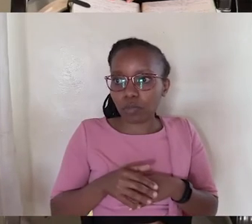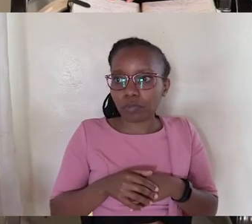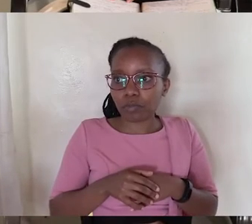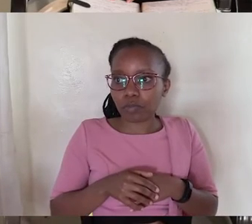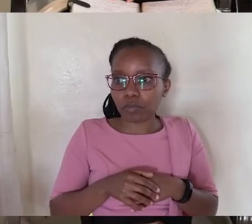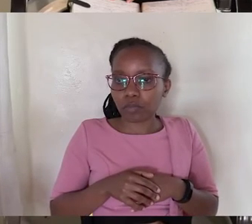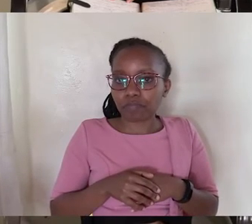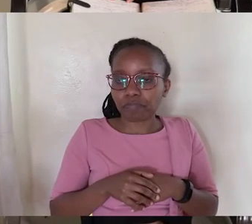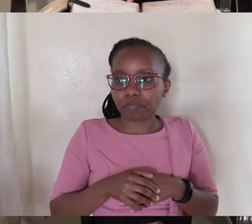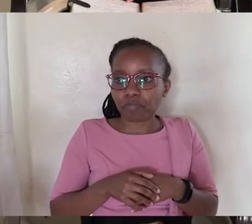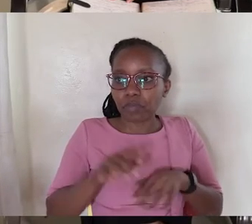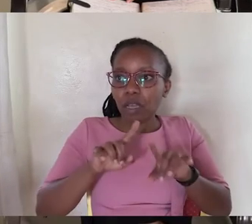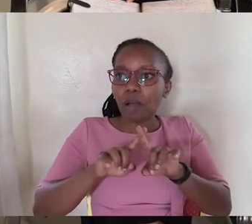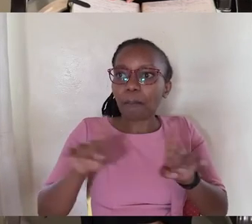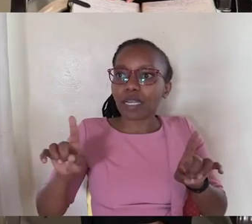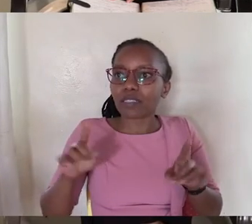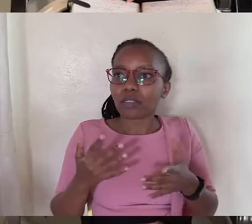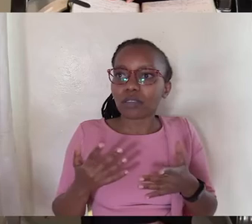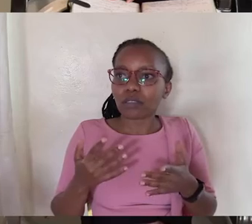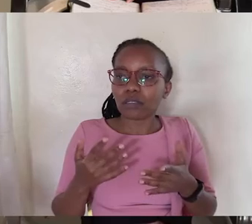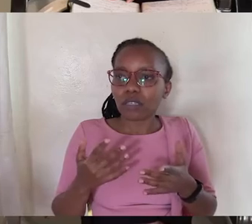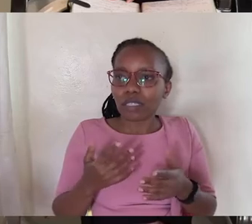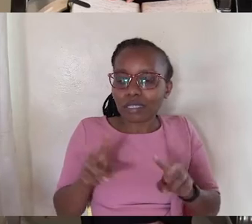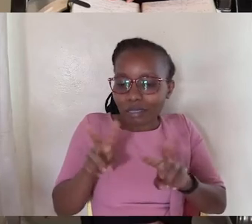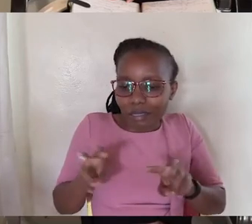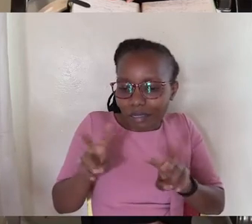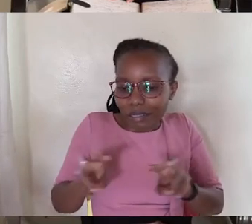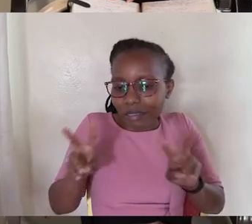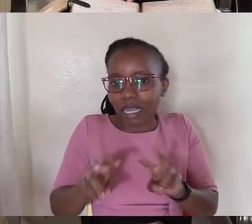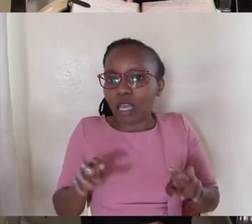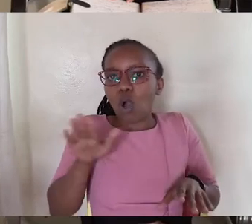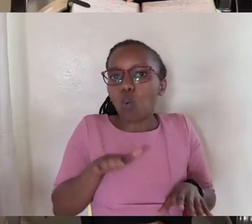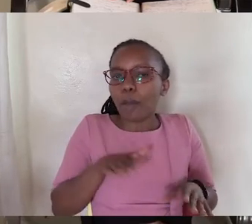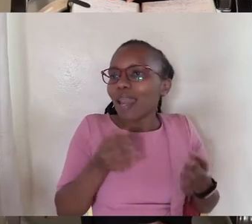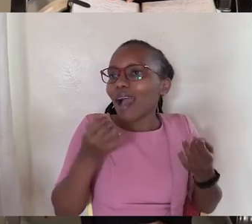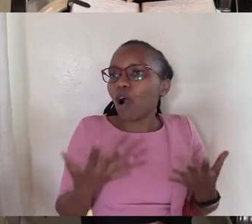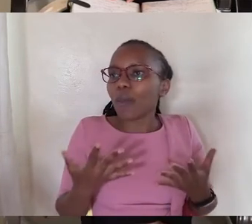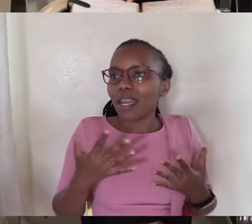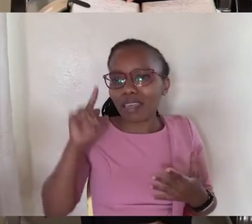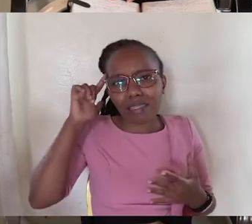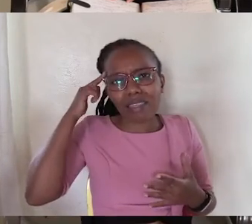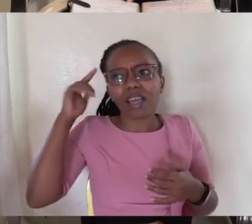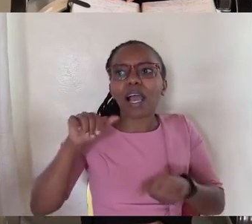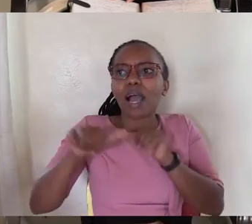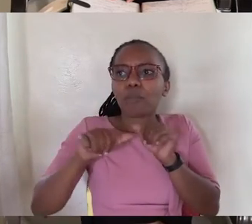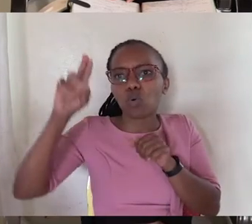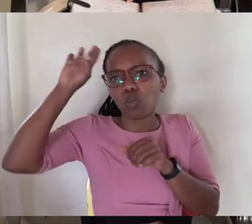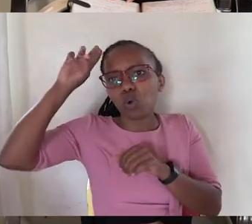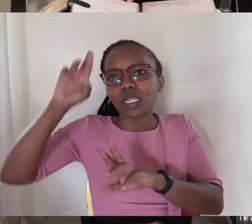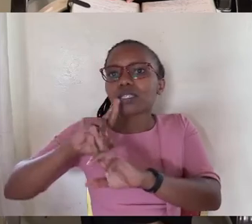for the litigation. But given on what the study has shared, how many women will first of all think about a police